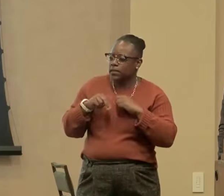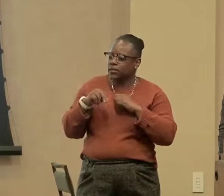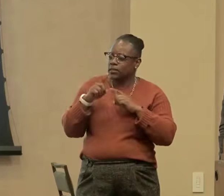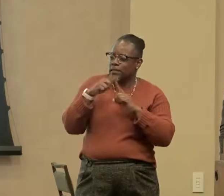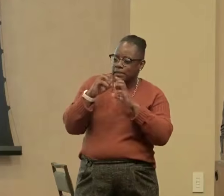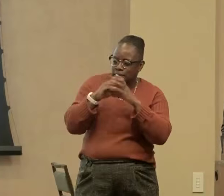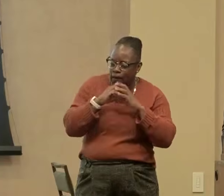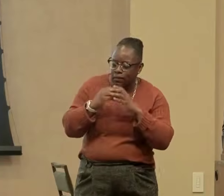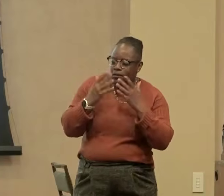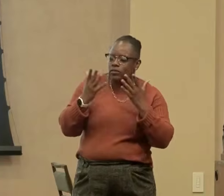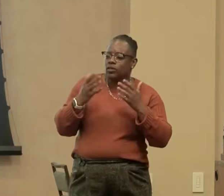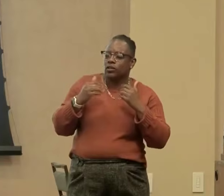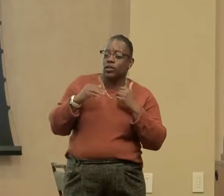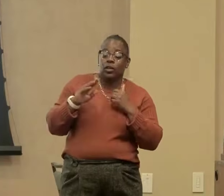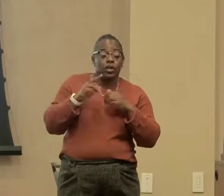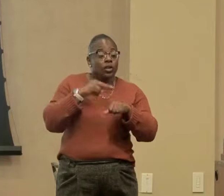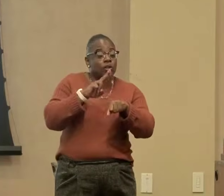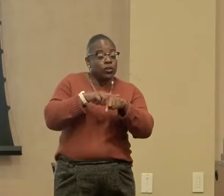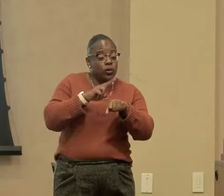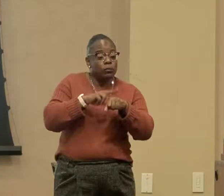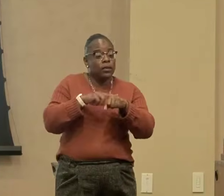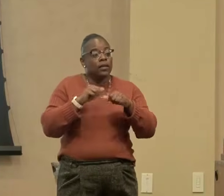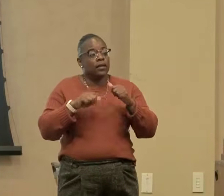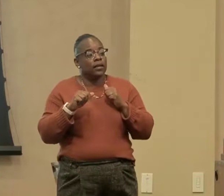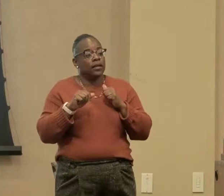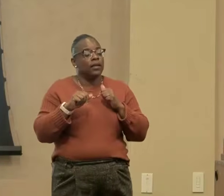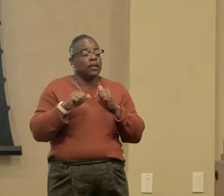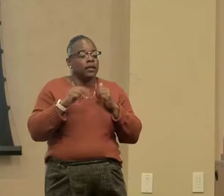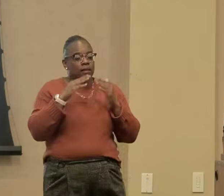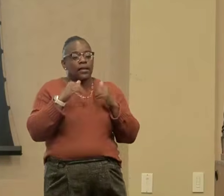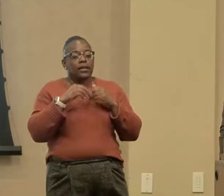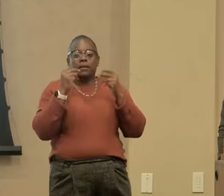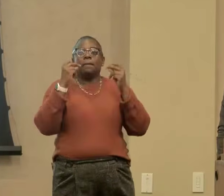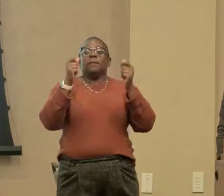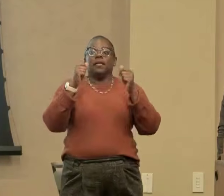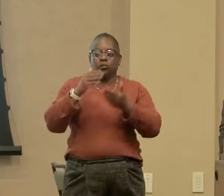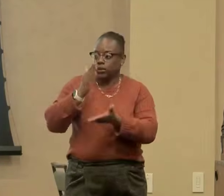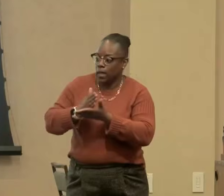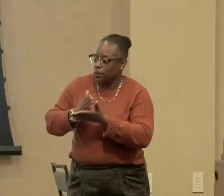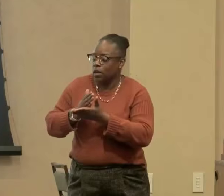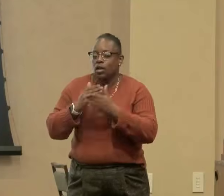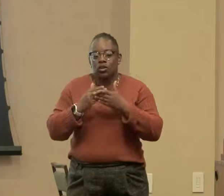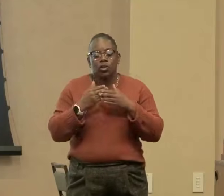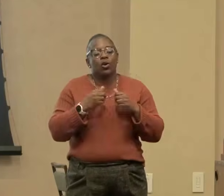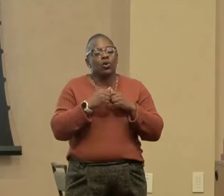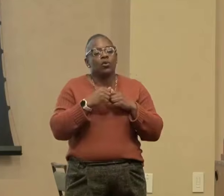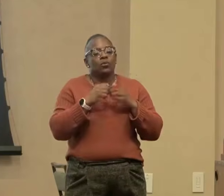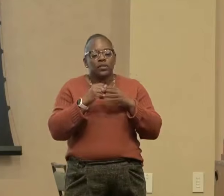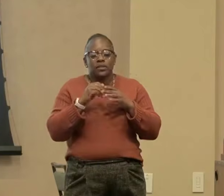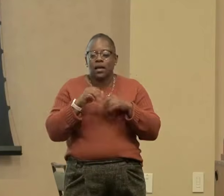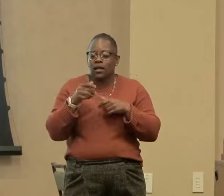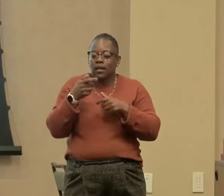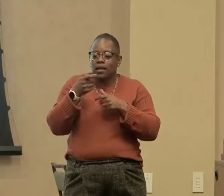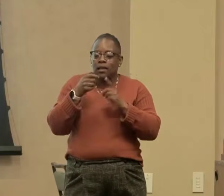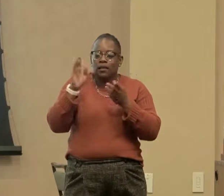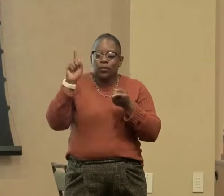can, and usually it starts with a taper. It's not a immediate discontinuation. So we'll start tapering and see